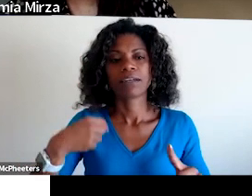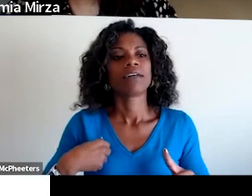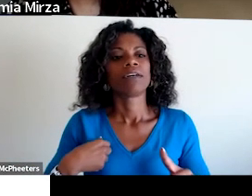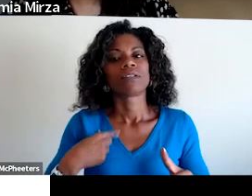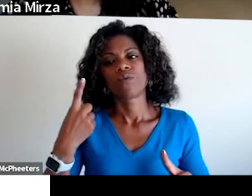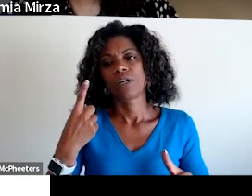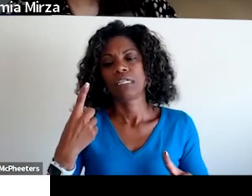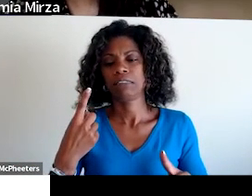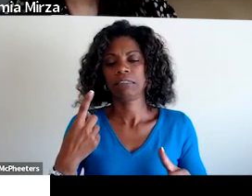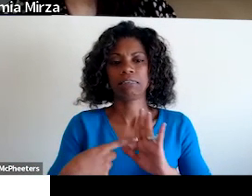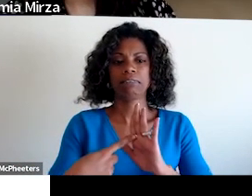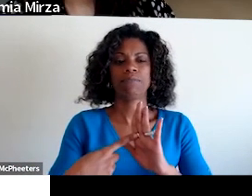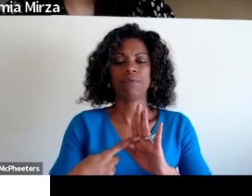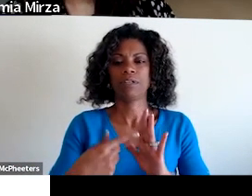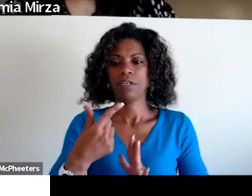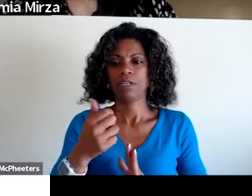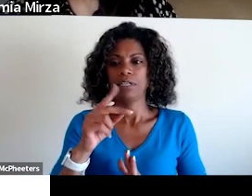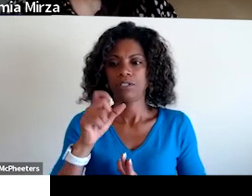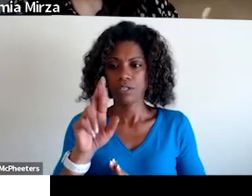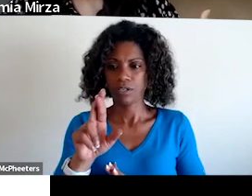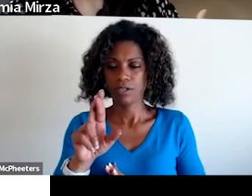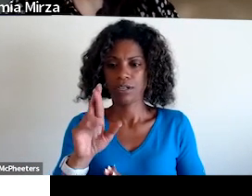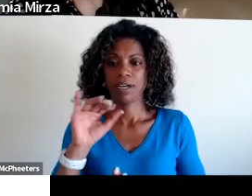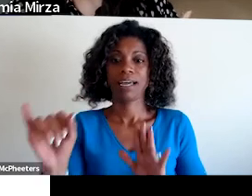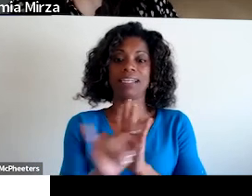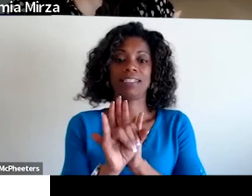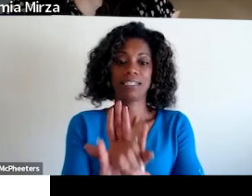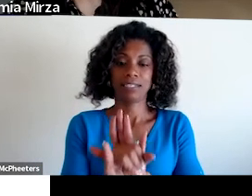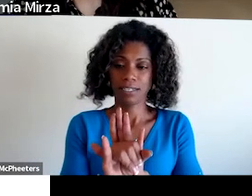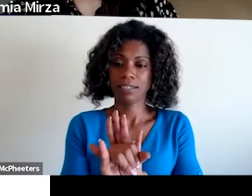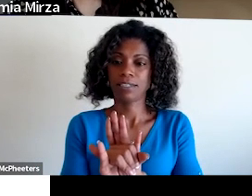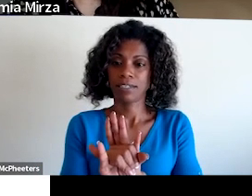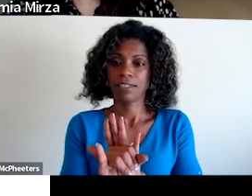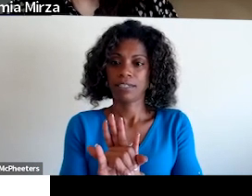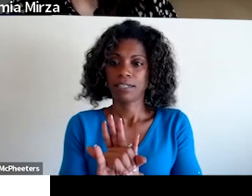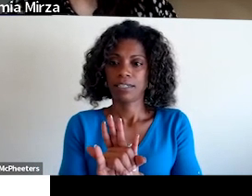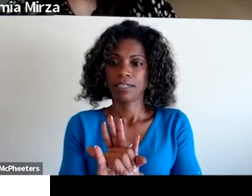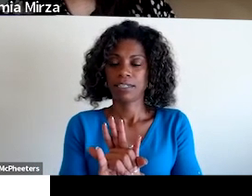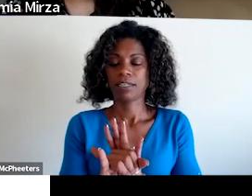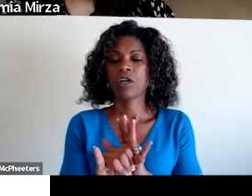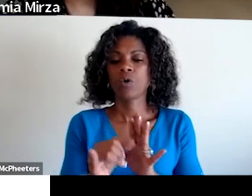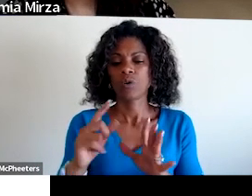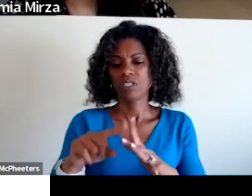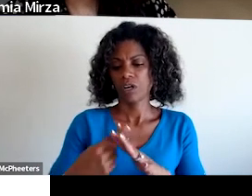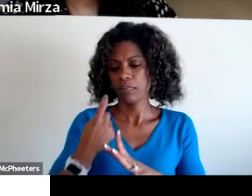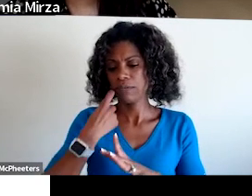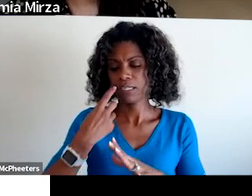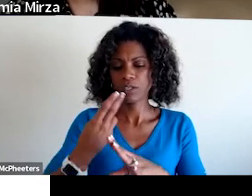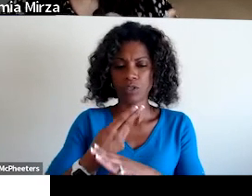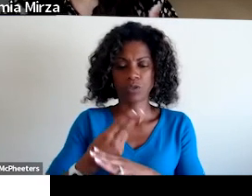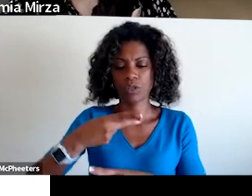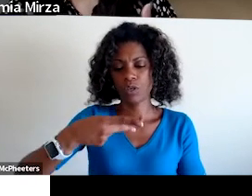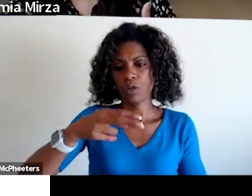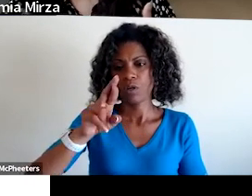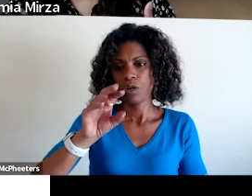identity. For many of you, as you know, in the last few years, we've started using pronouns. We introduce ourselves with